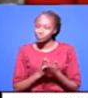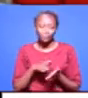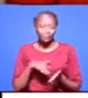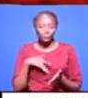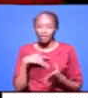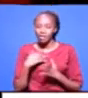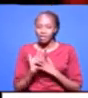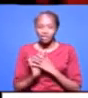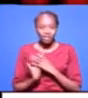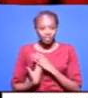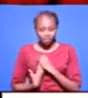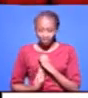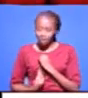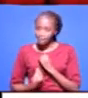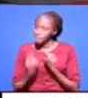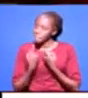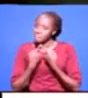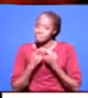But